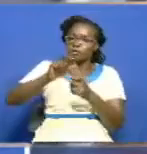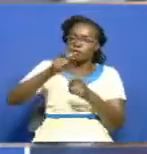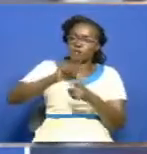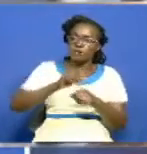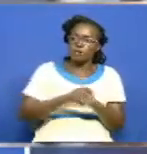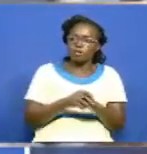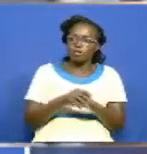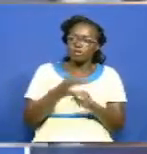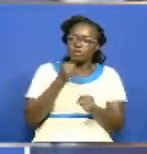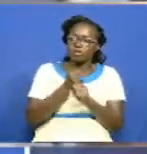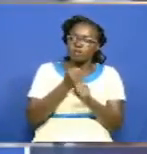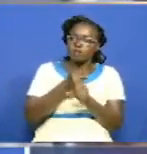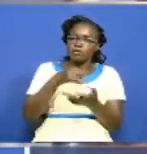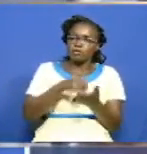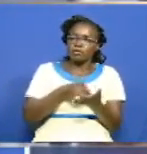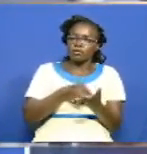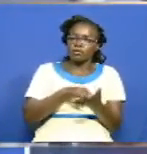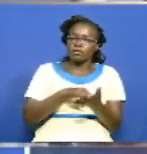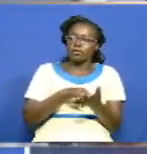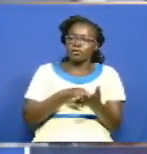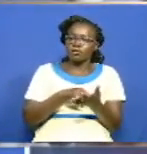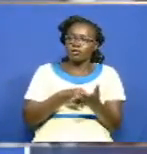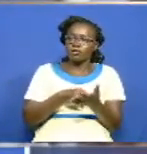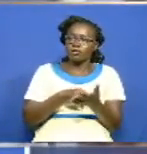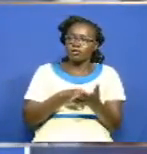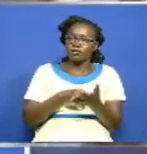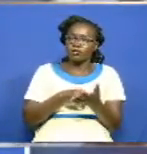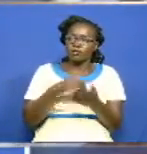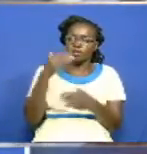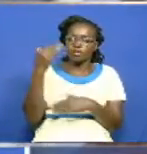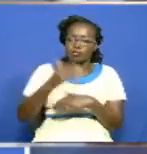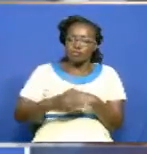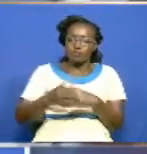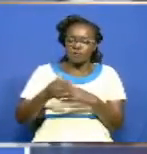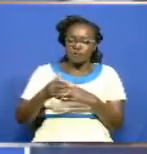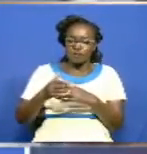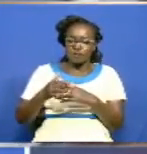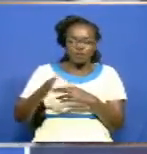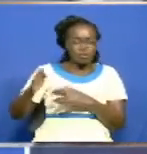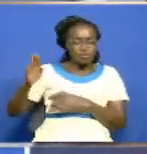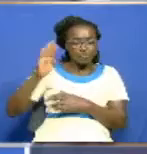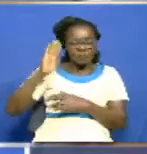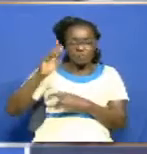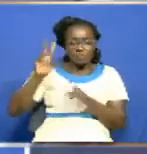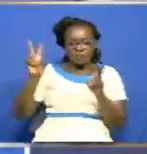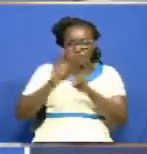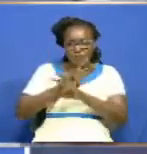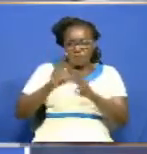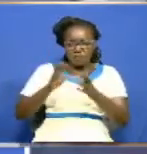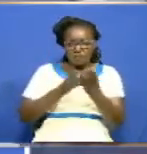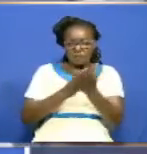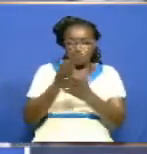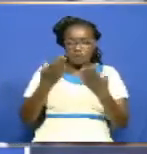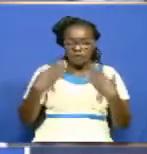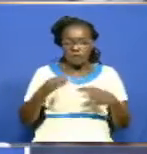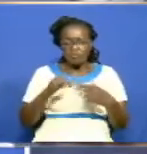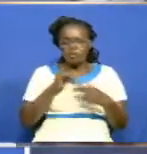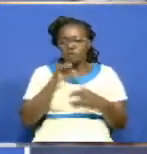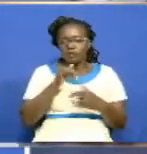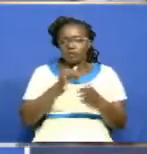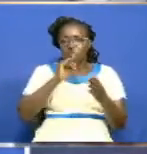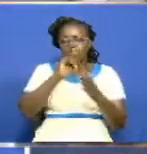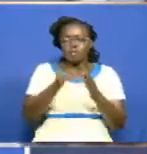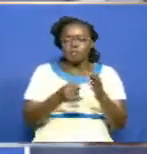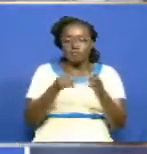have been doing a lot of border patrol to ensure that people don't just cross